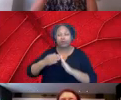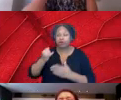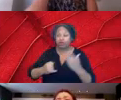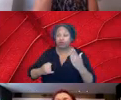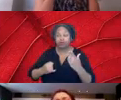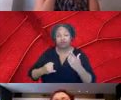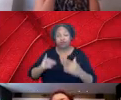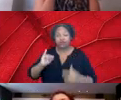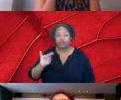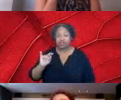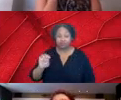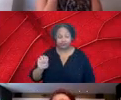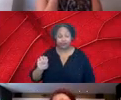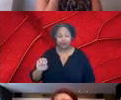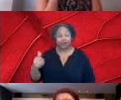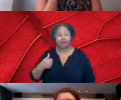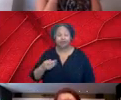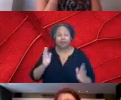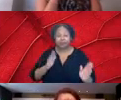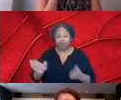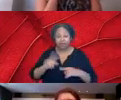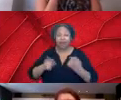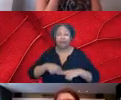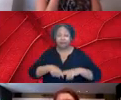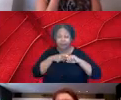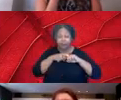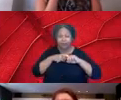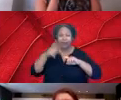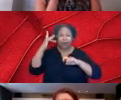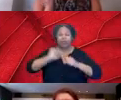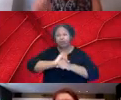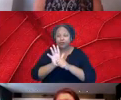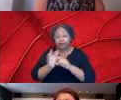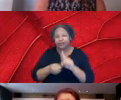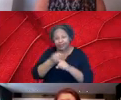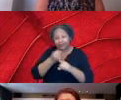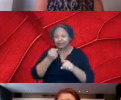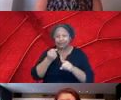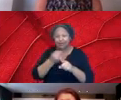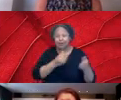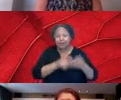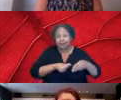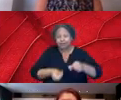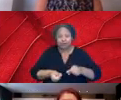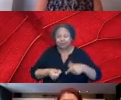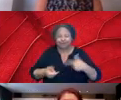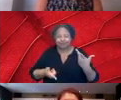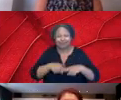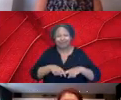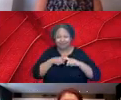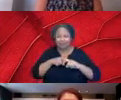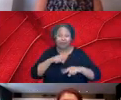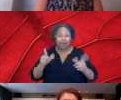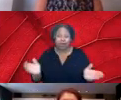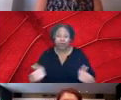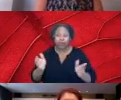made. I was just on pause because of the pandemic. But I would encourage applicants